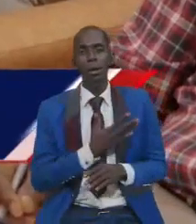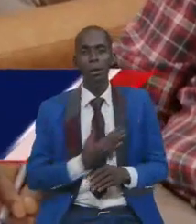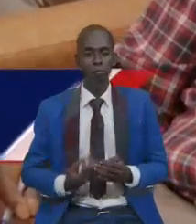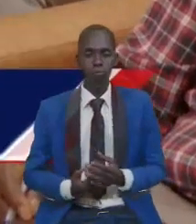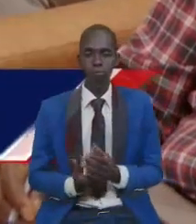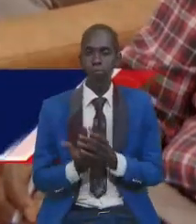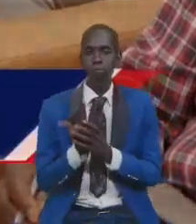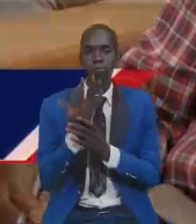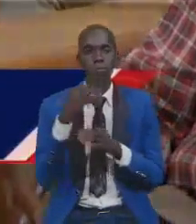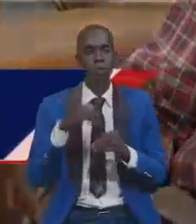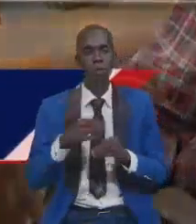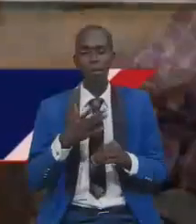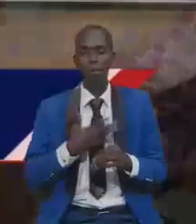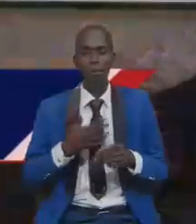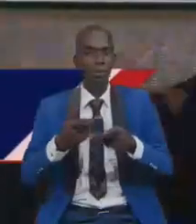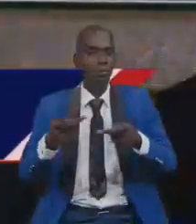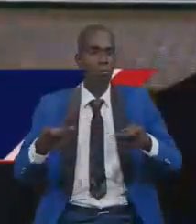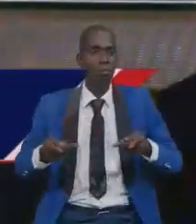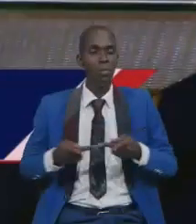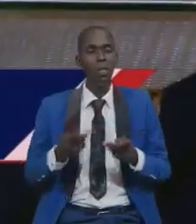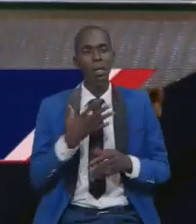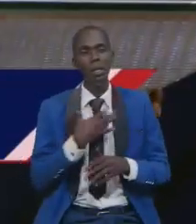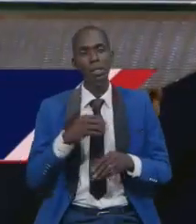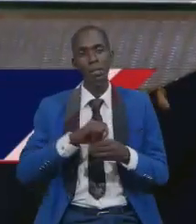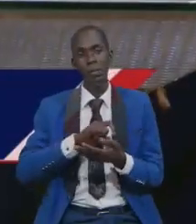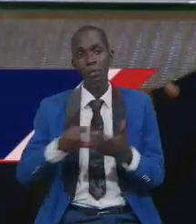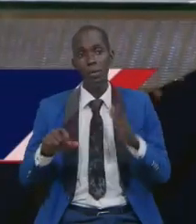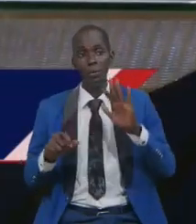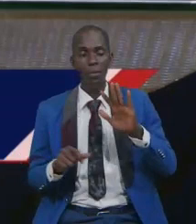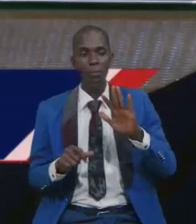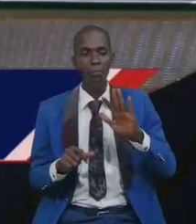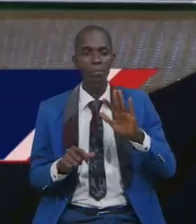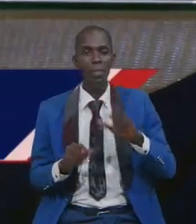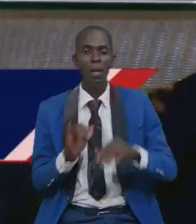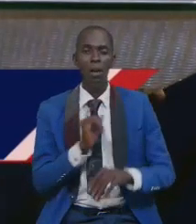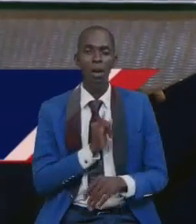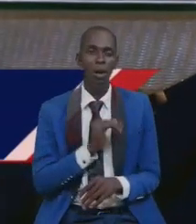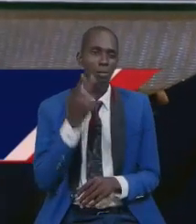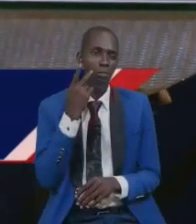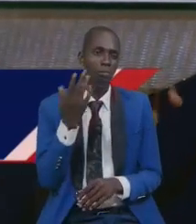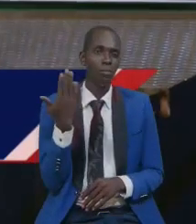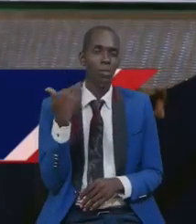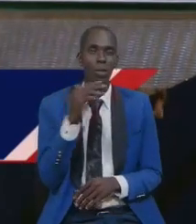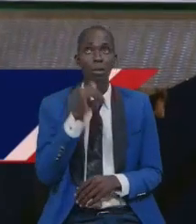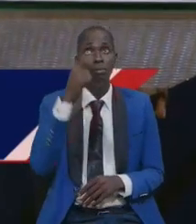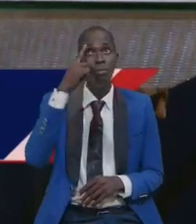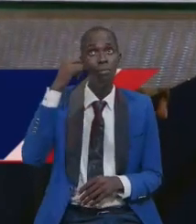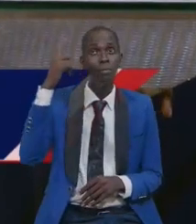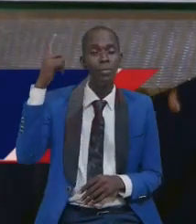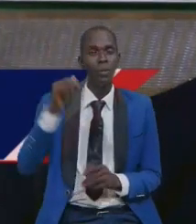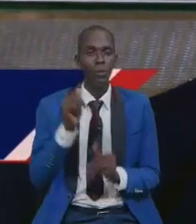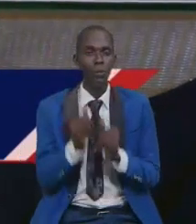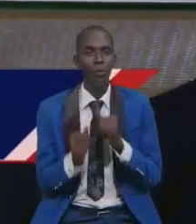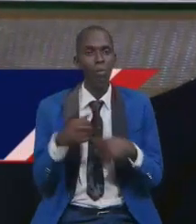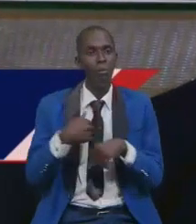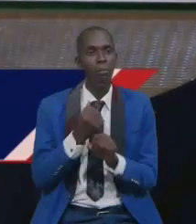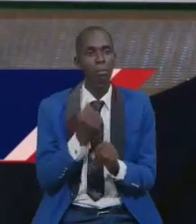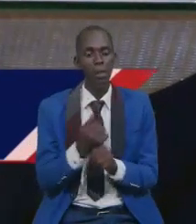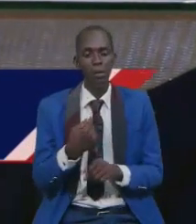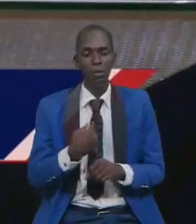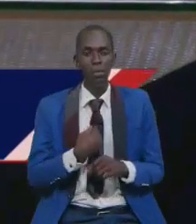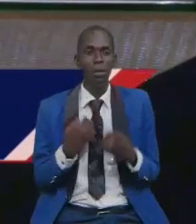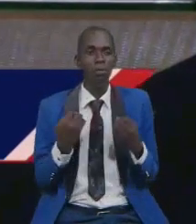in my palace. And then in verse 5, it says, I saw a dream which made